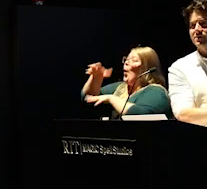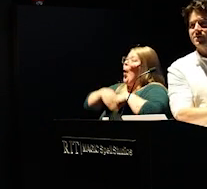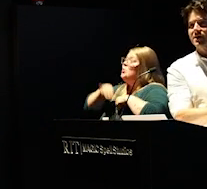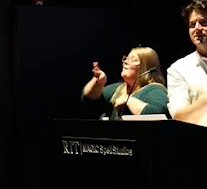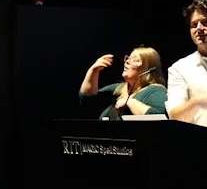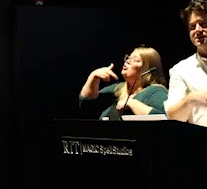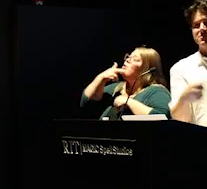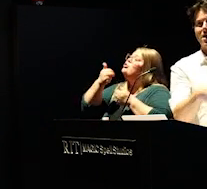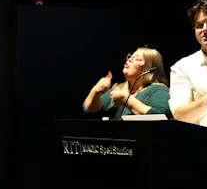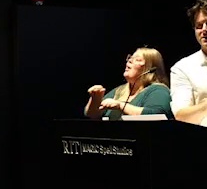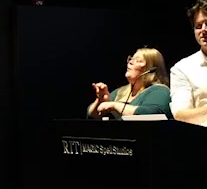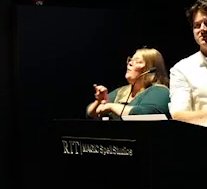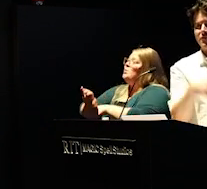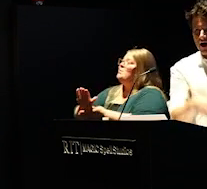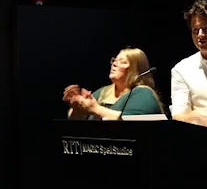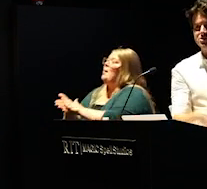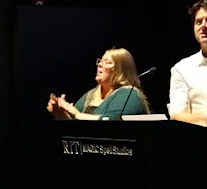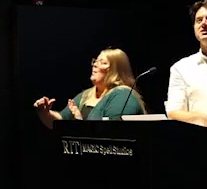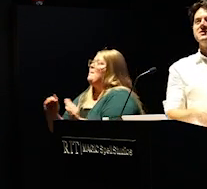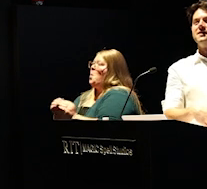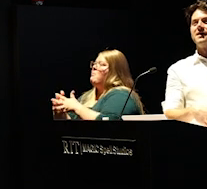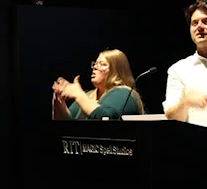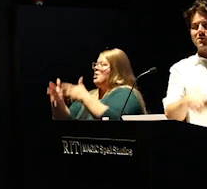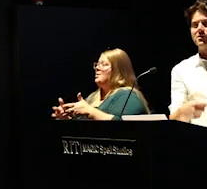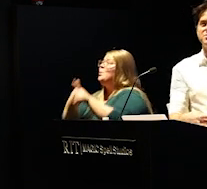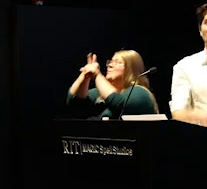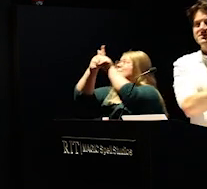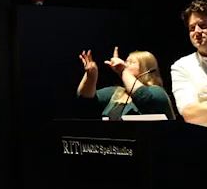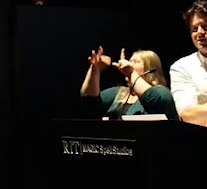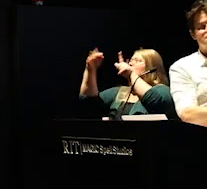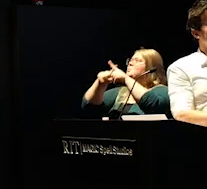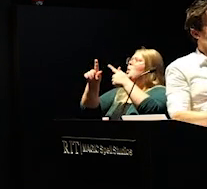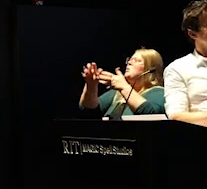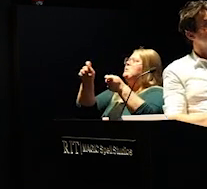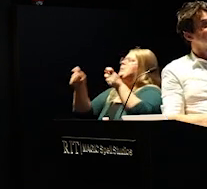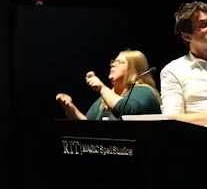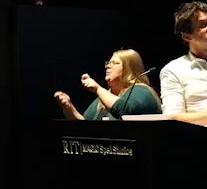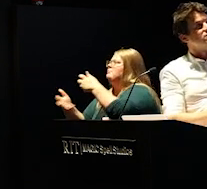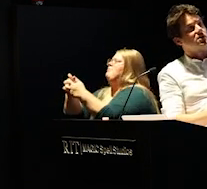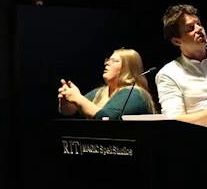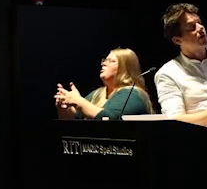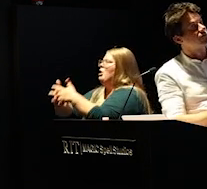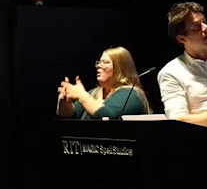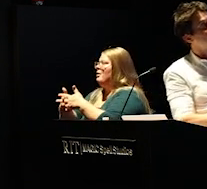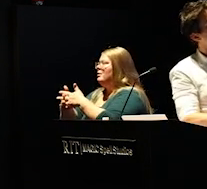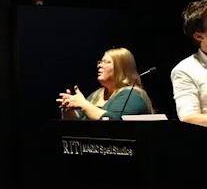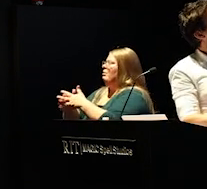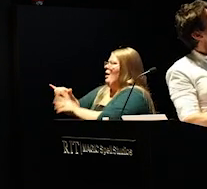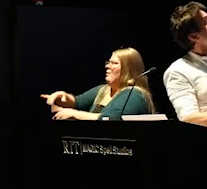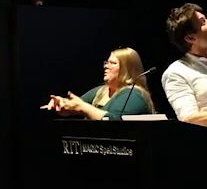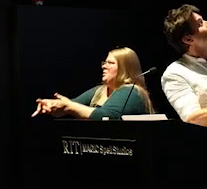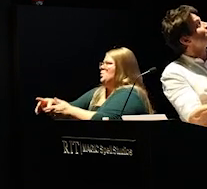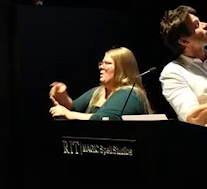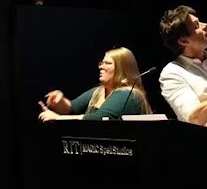American. He's like, doesn't want he's French, and that's all he knows, but he wants to make it American. And then maybe you get Cure out of that.